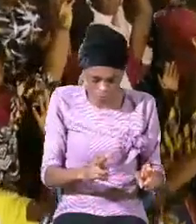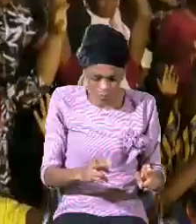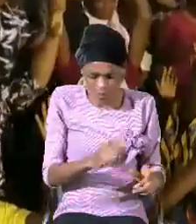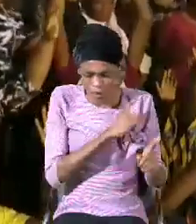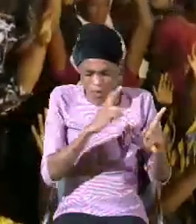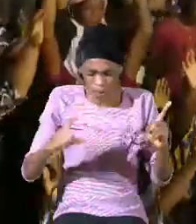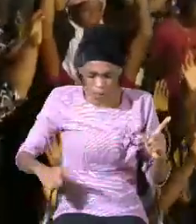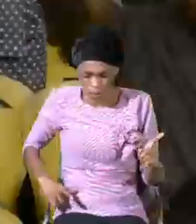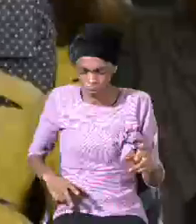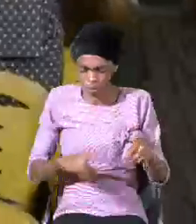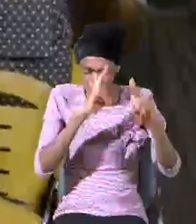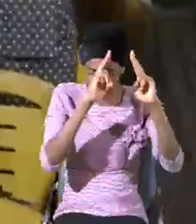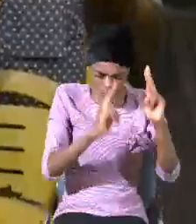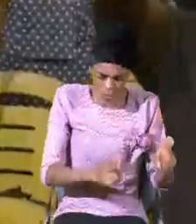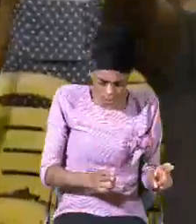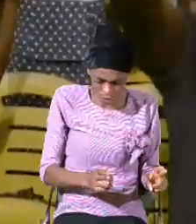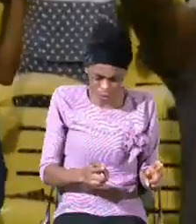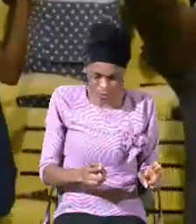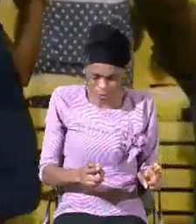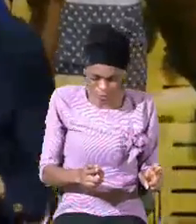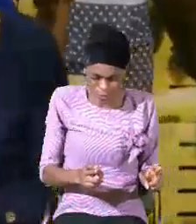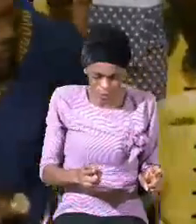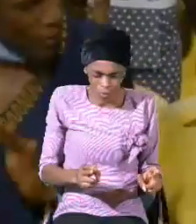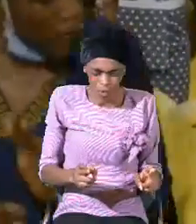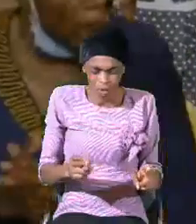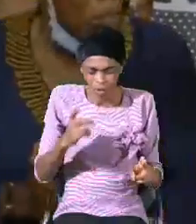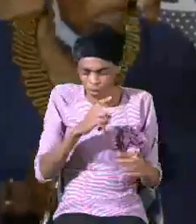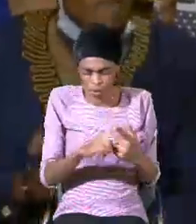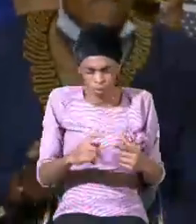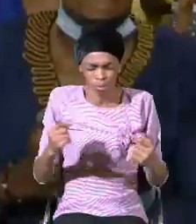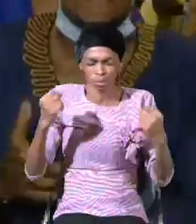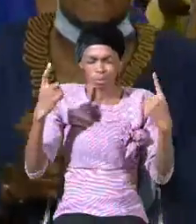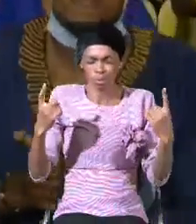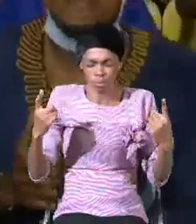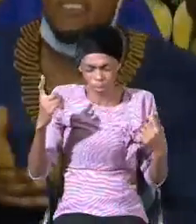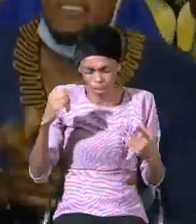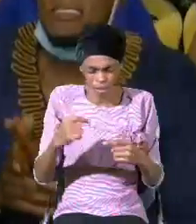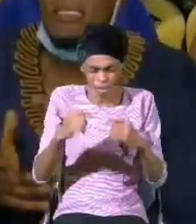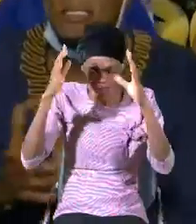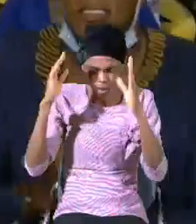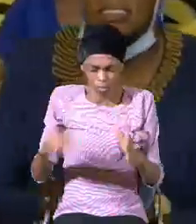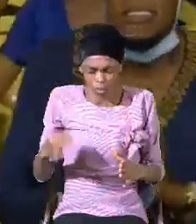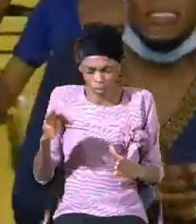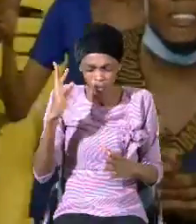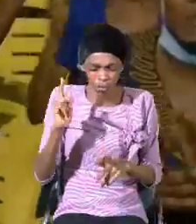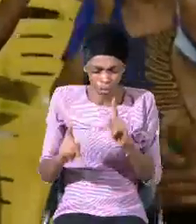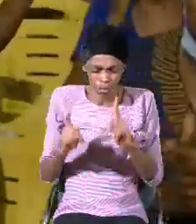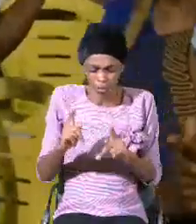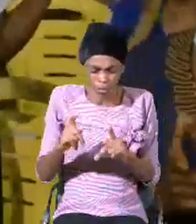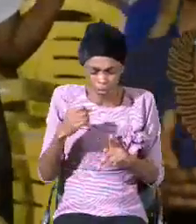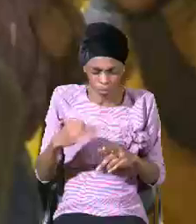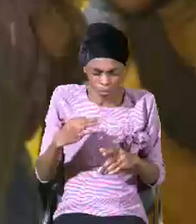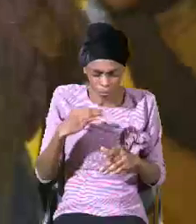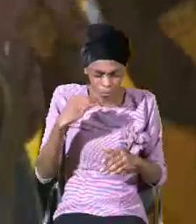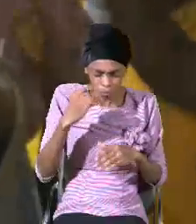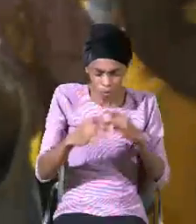Lord, honor. To surprise the enemies of the people of progress,